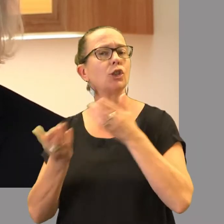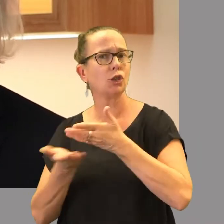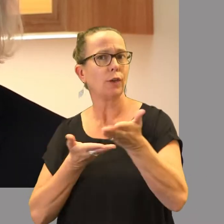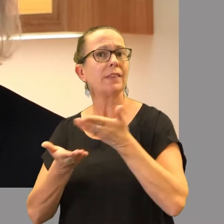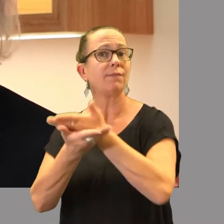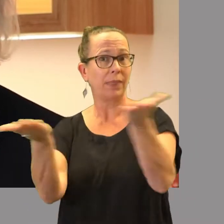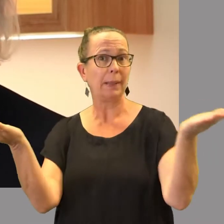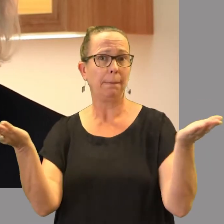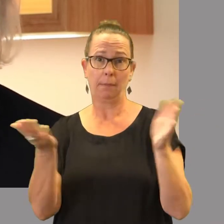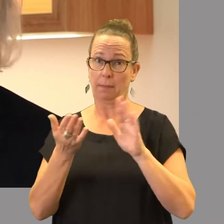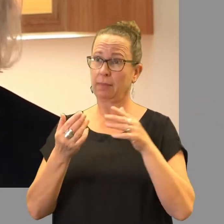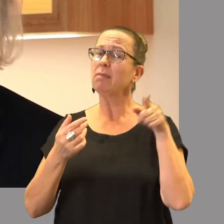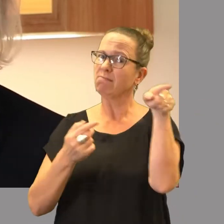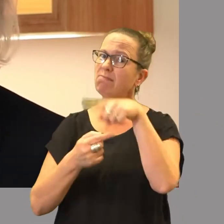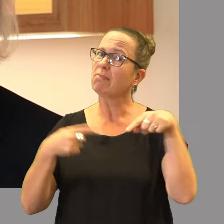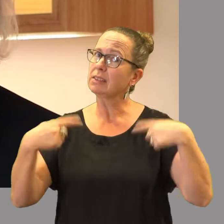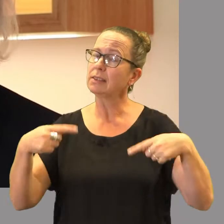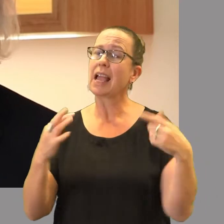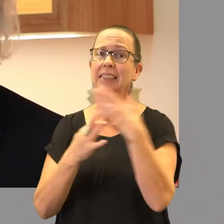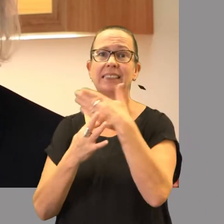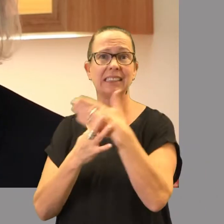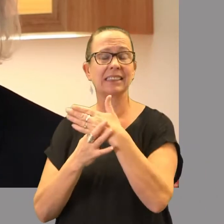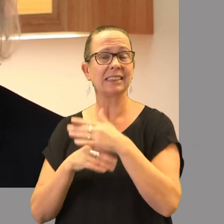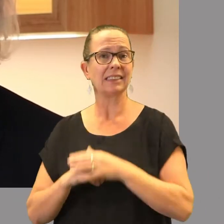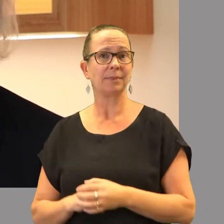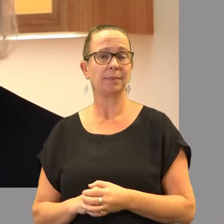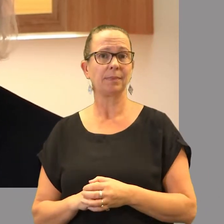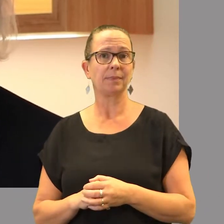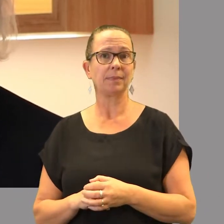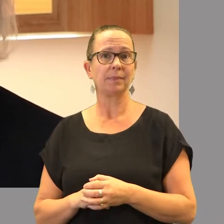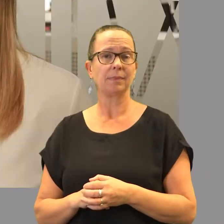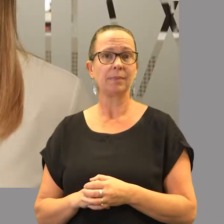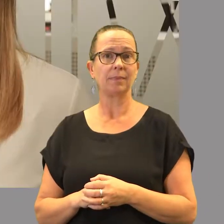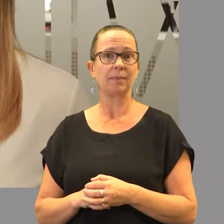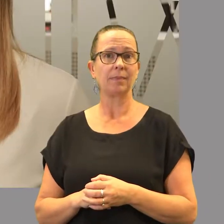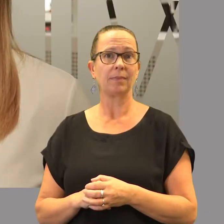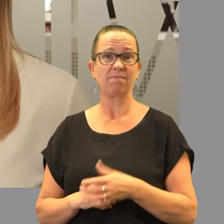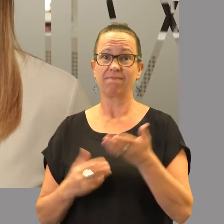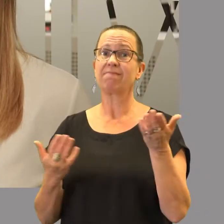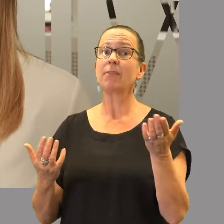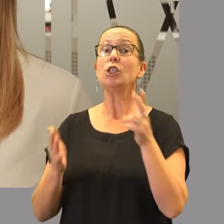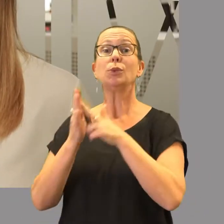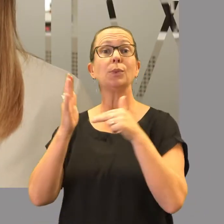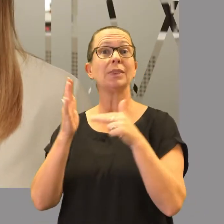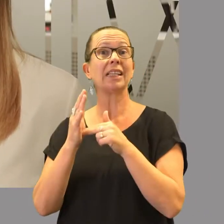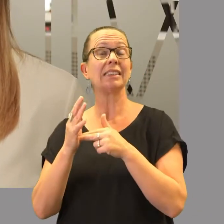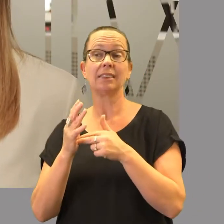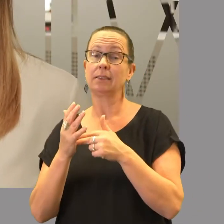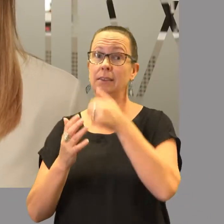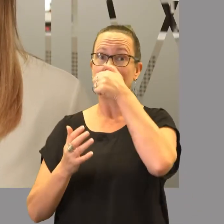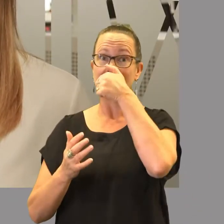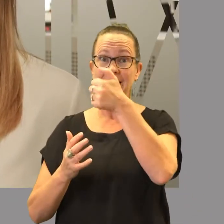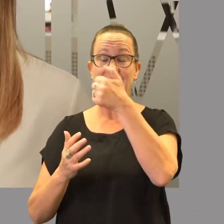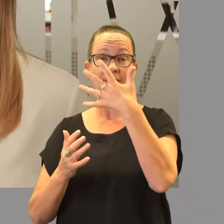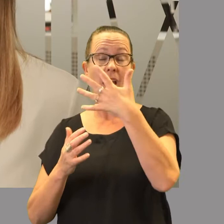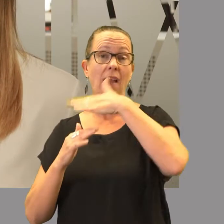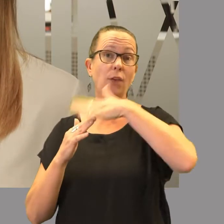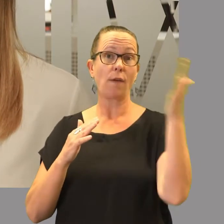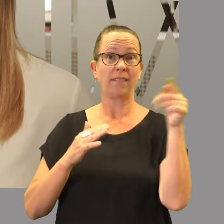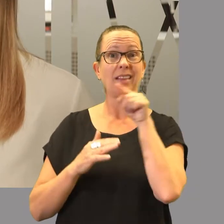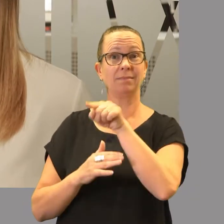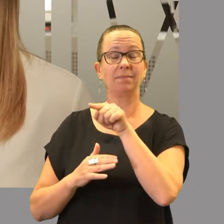services to New Zealanders, and they have an entitlement to that information and services as well. We know that over half of New Zealanders